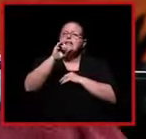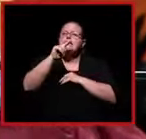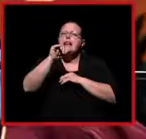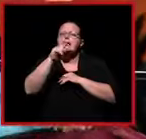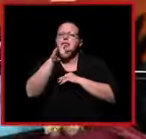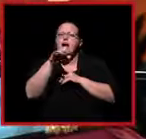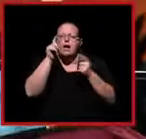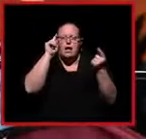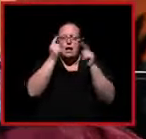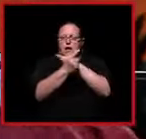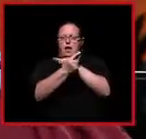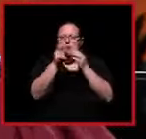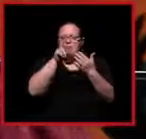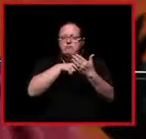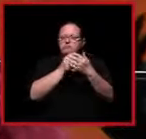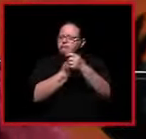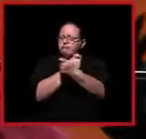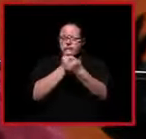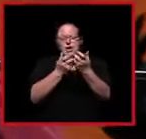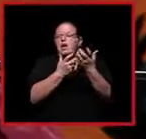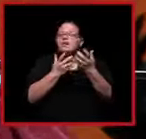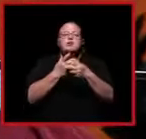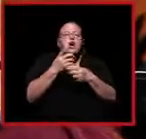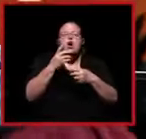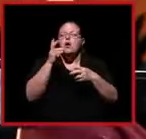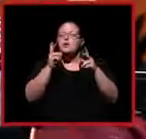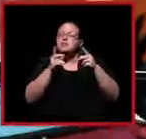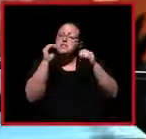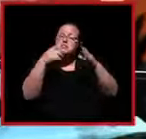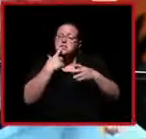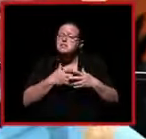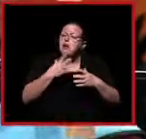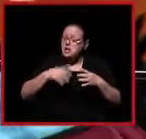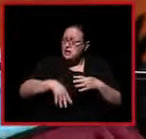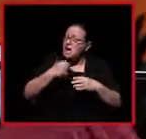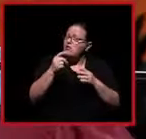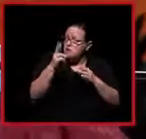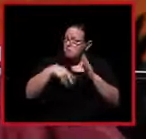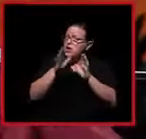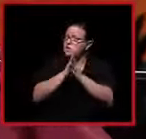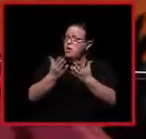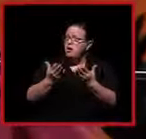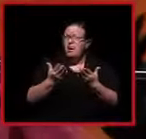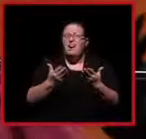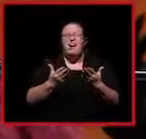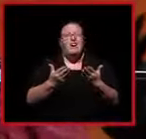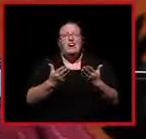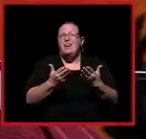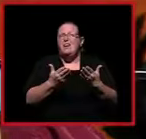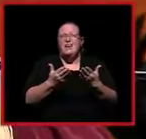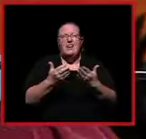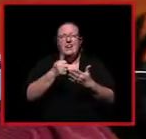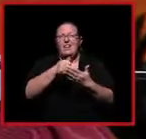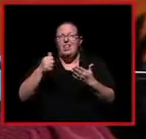like when the teacher says, hey, everyone, take out your reading books. Hey, Matt, it's time for you to go down the